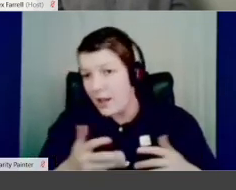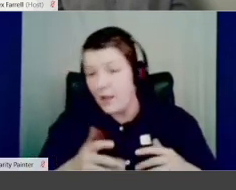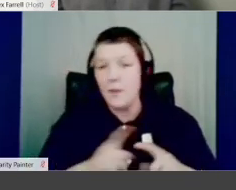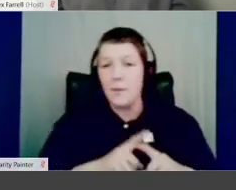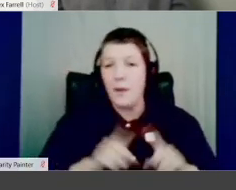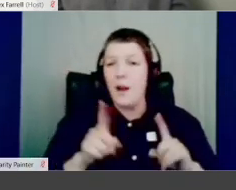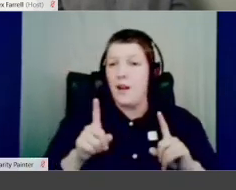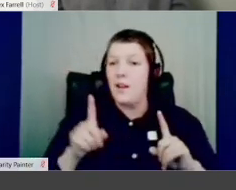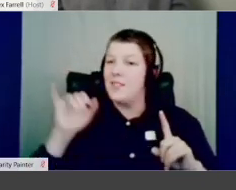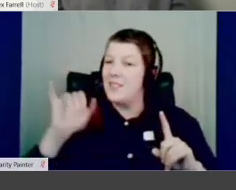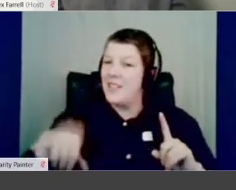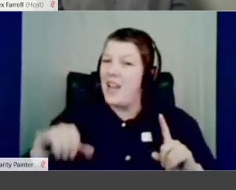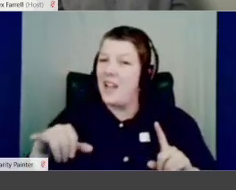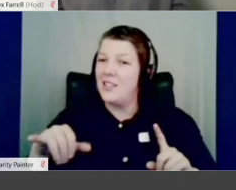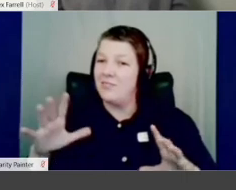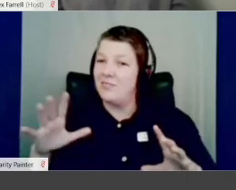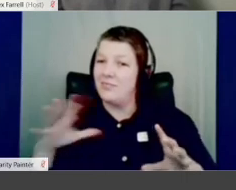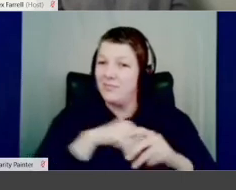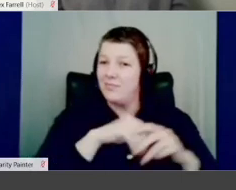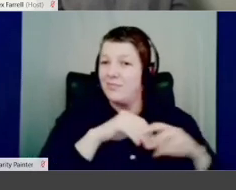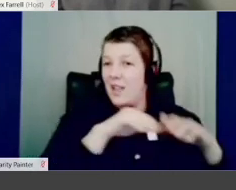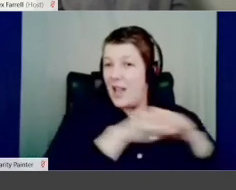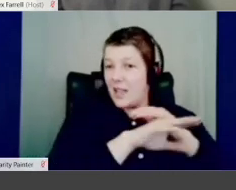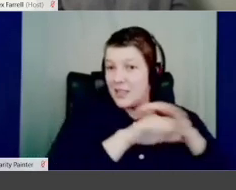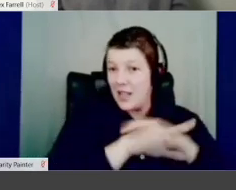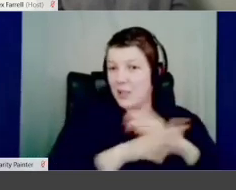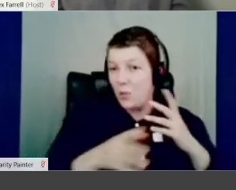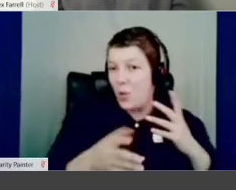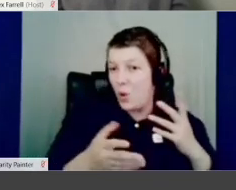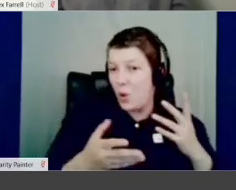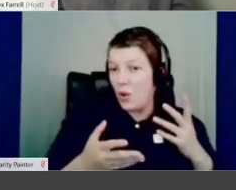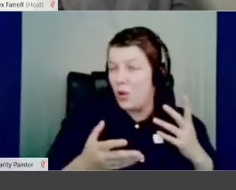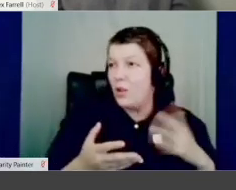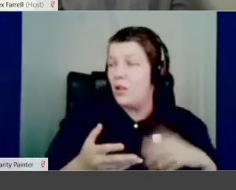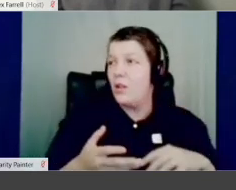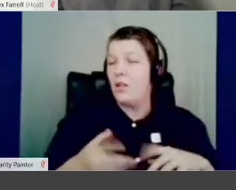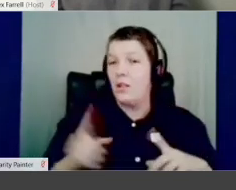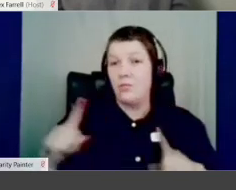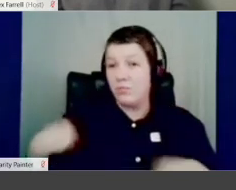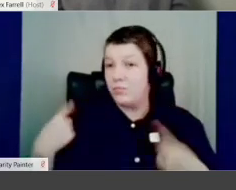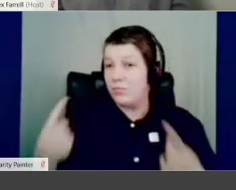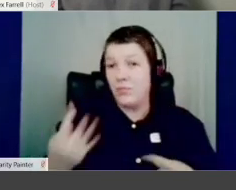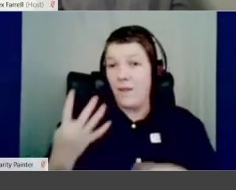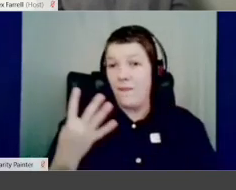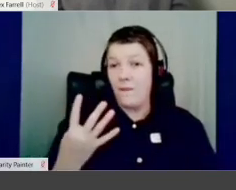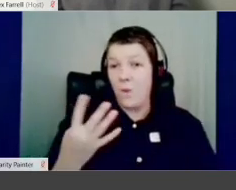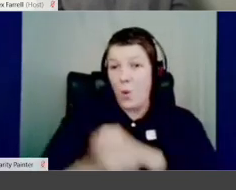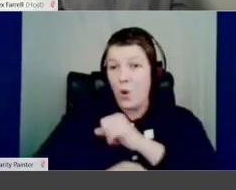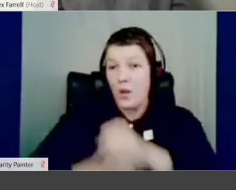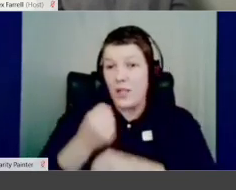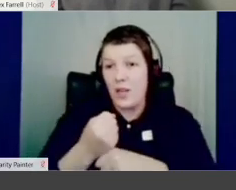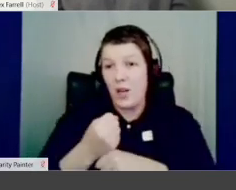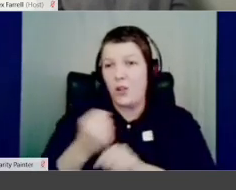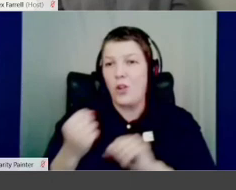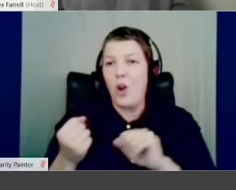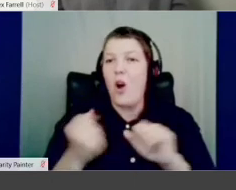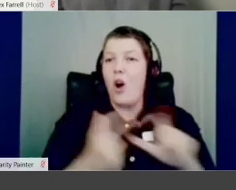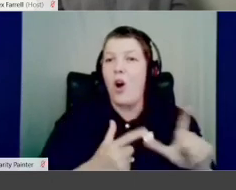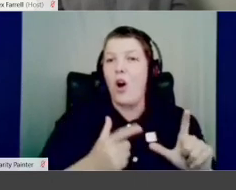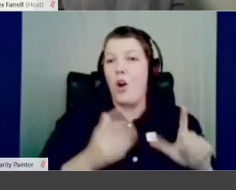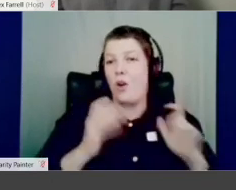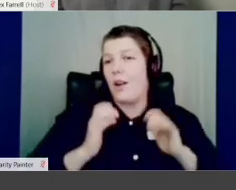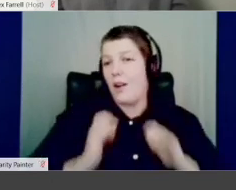None of the logos that I presented to clients in the last 4 years have not already passed that check. Like, don't